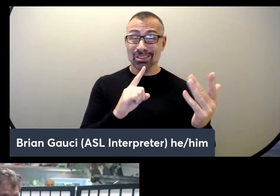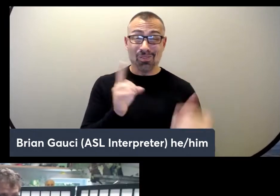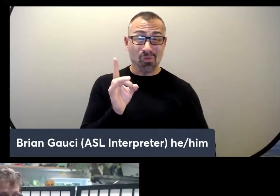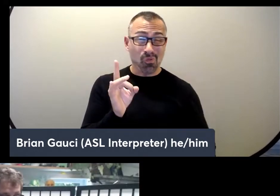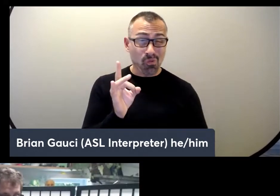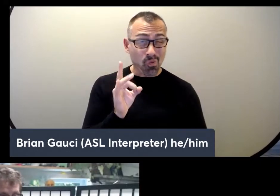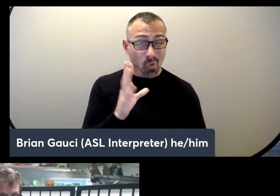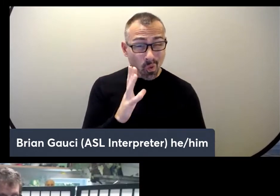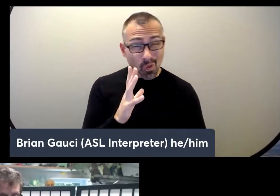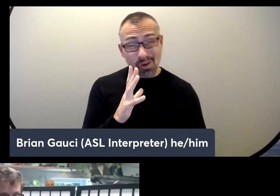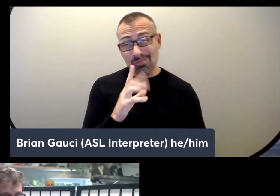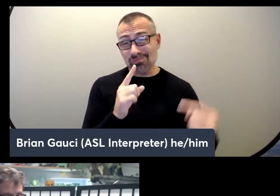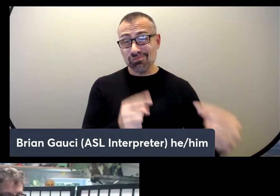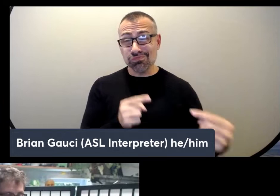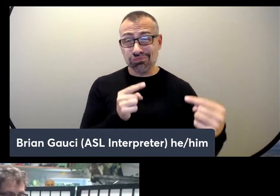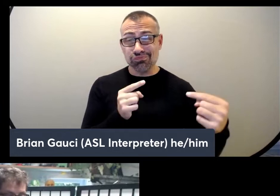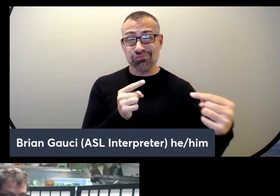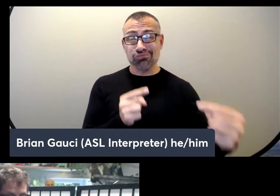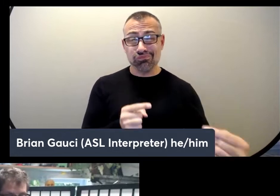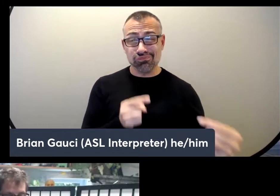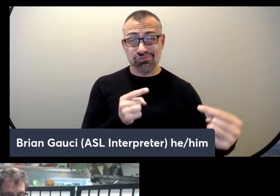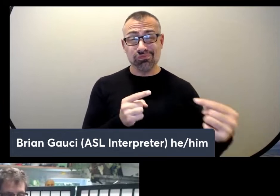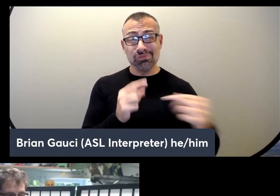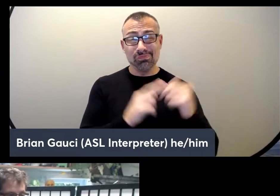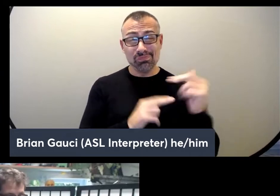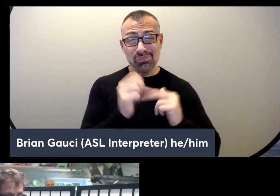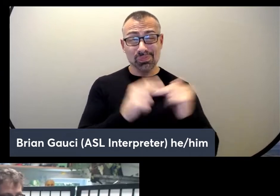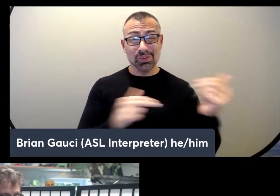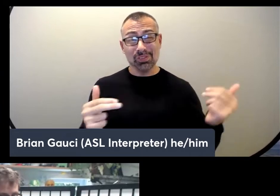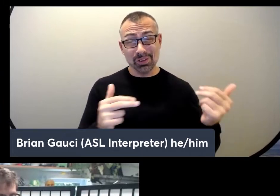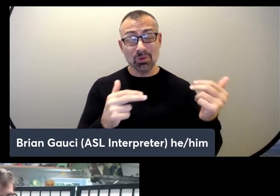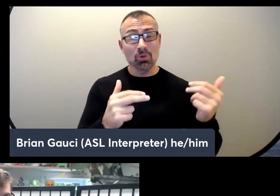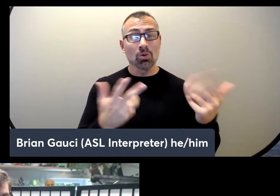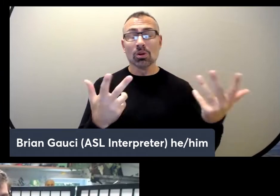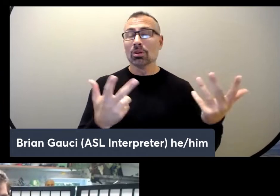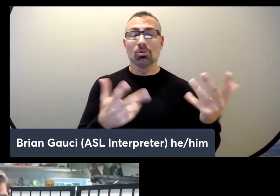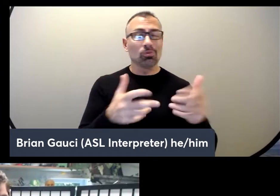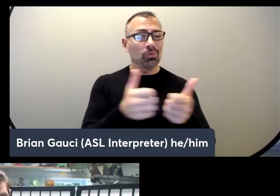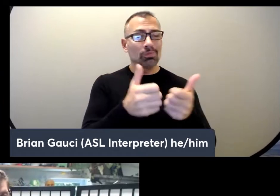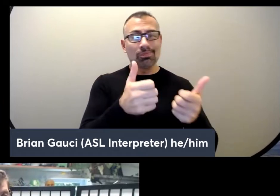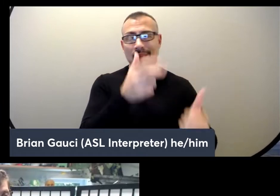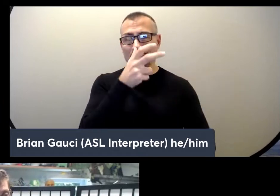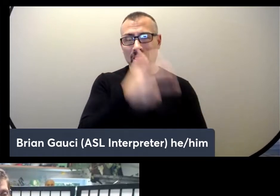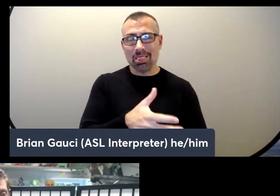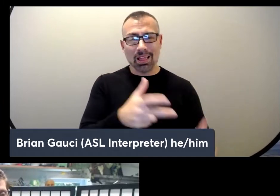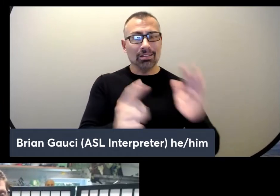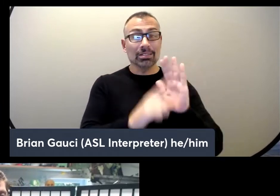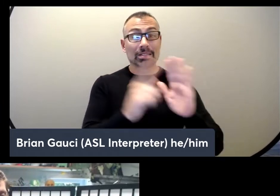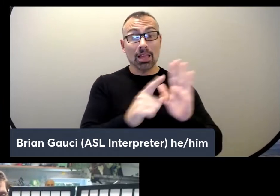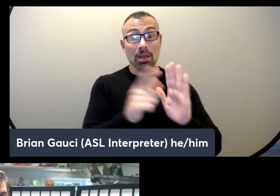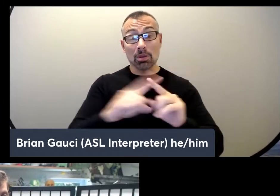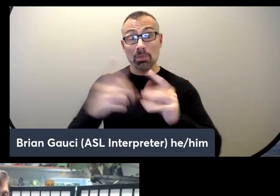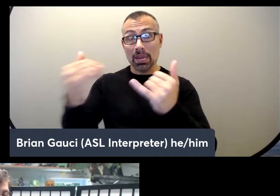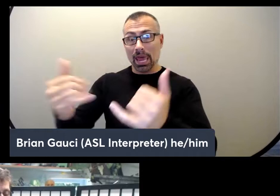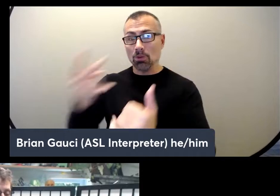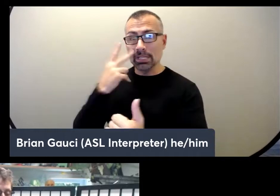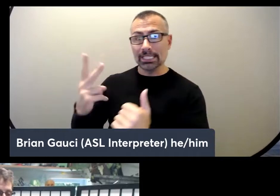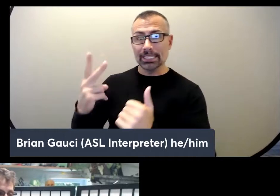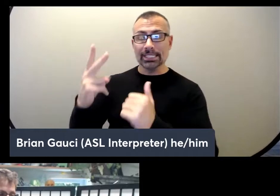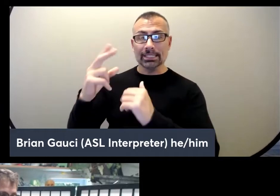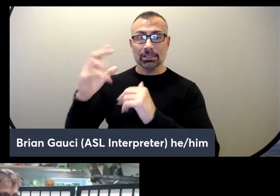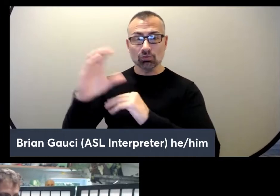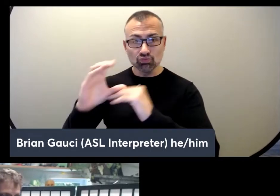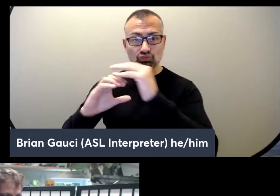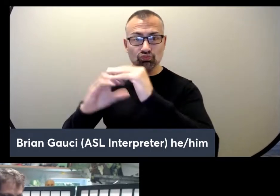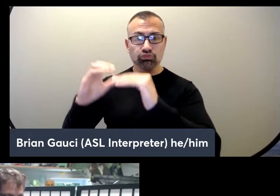building manually with core libraries. So really excited to see a lot of these abstraction libraries come to the industry to help